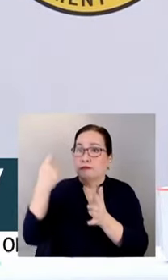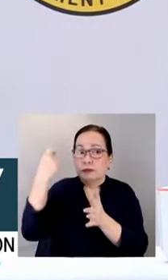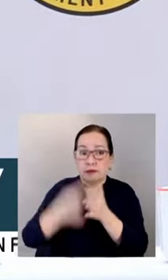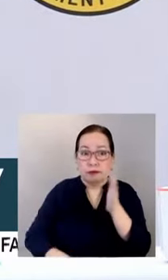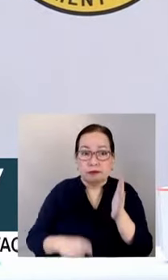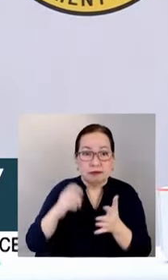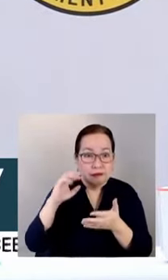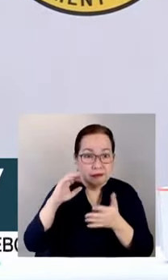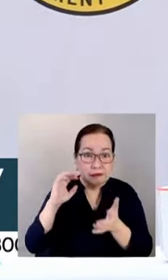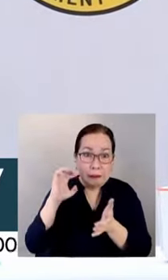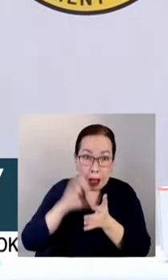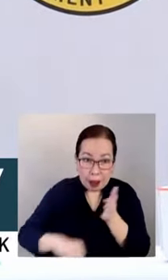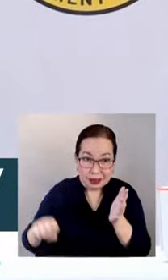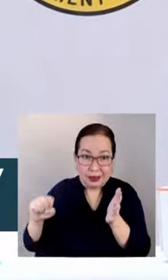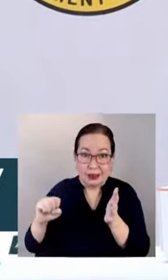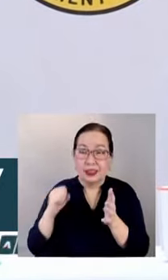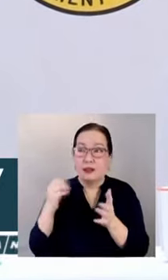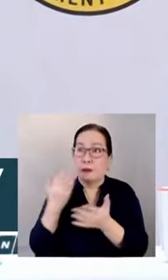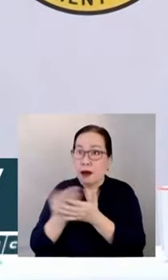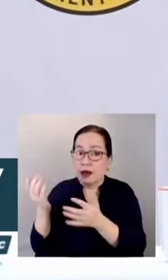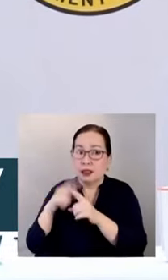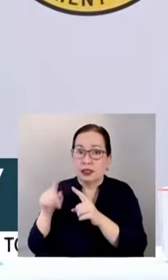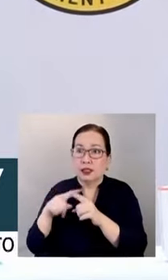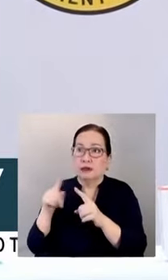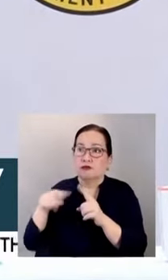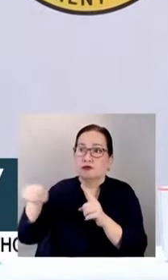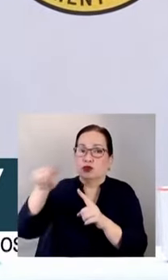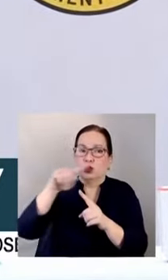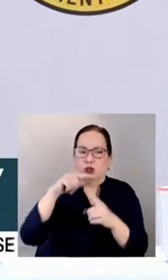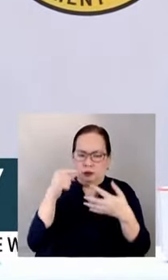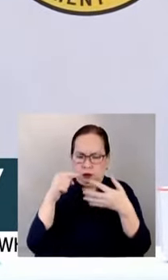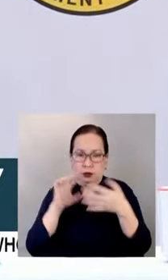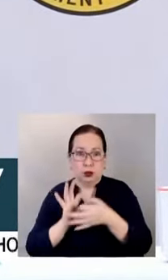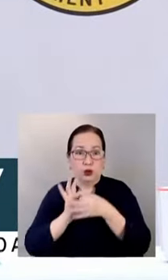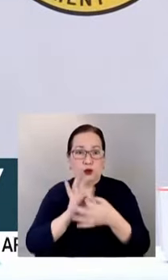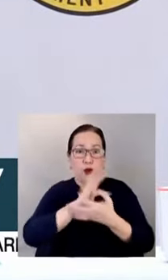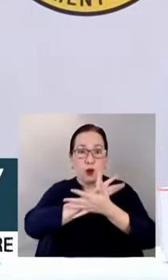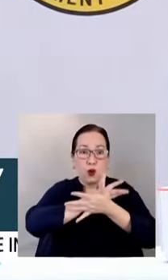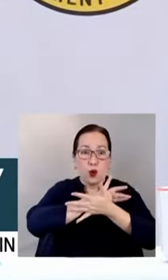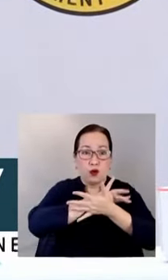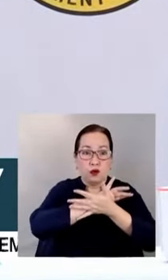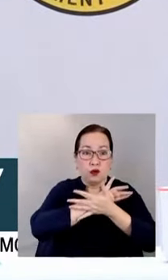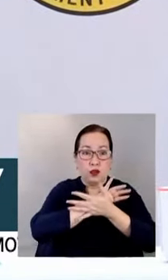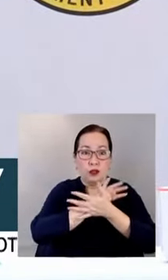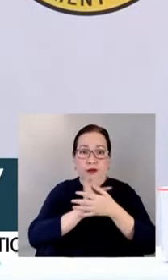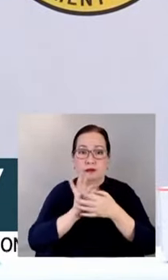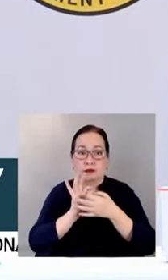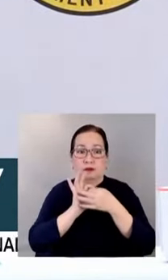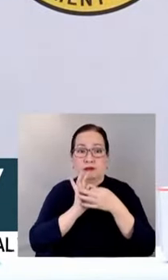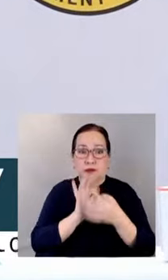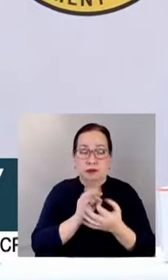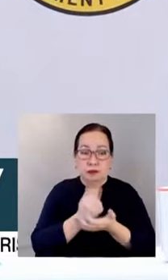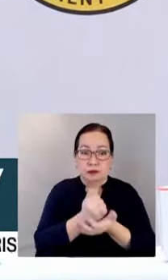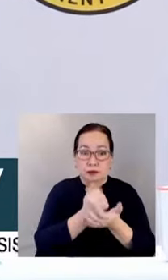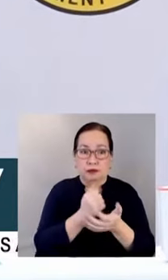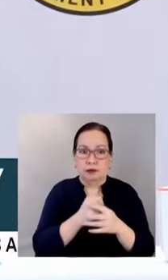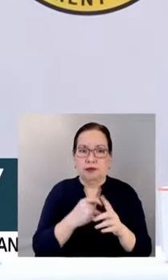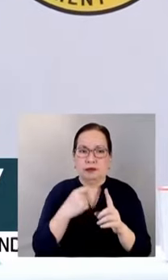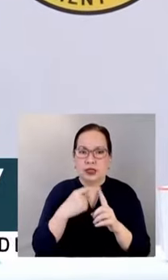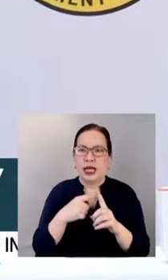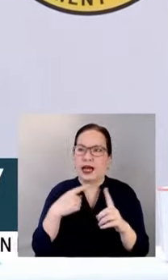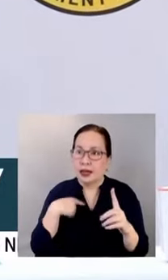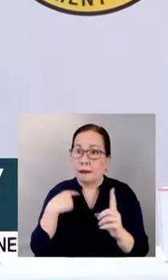and other commodities that we need for COVID-19 response. Na andyan din kasi yung health emergency allowance